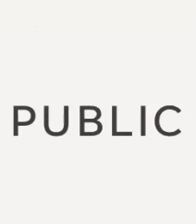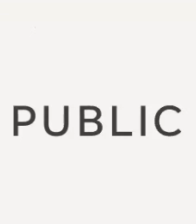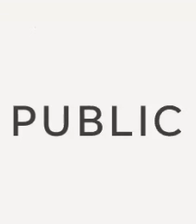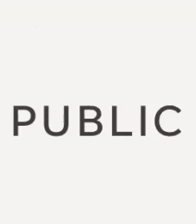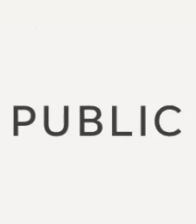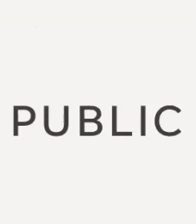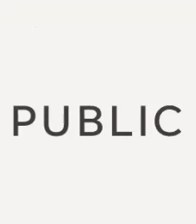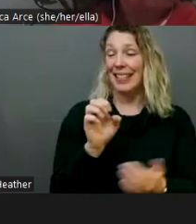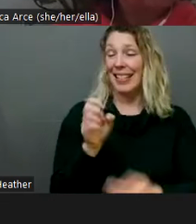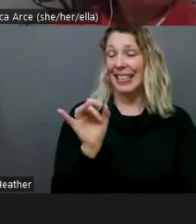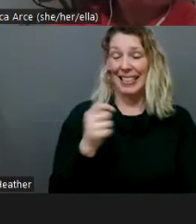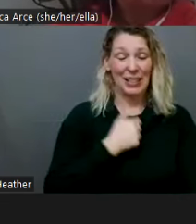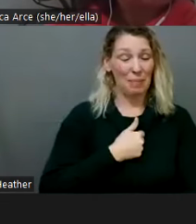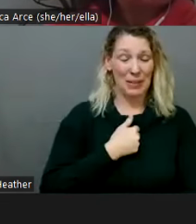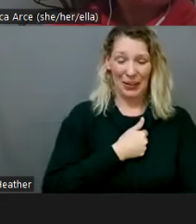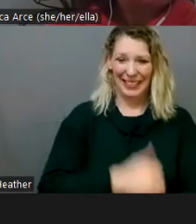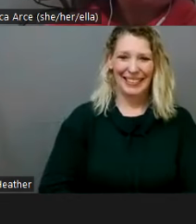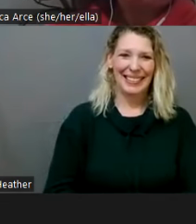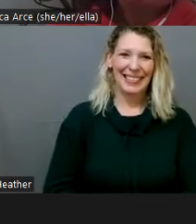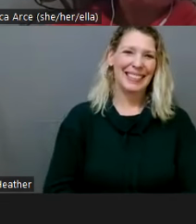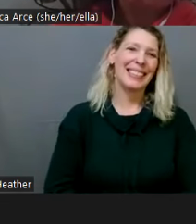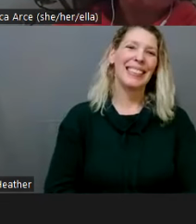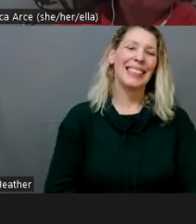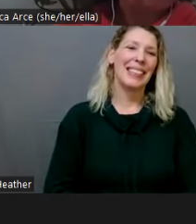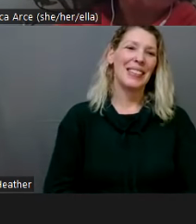exist. I apologize.